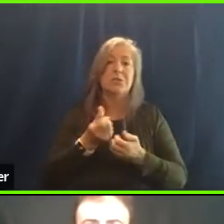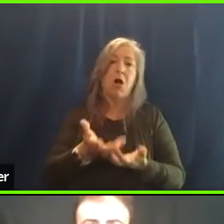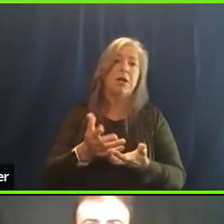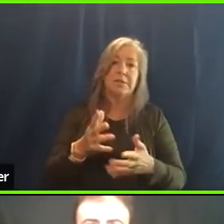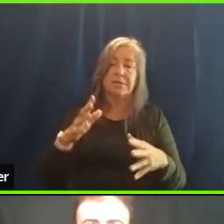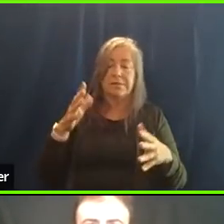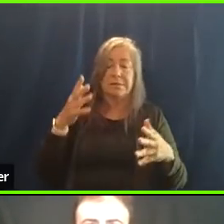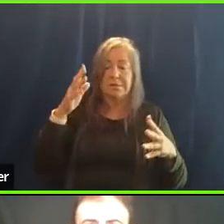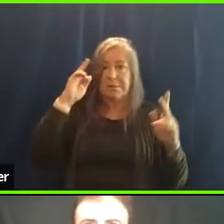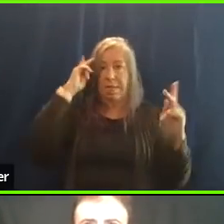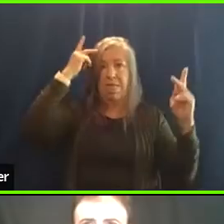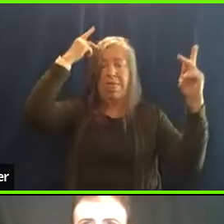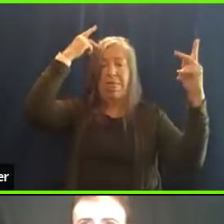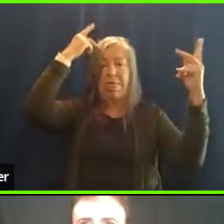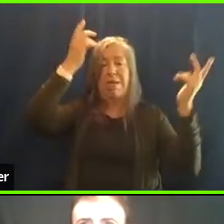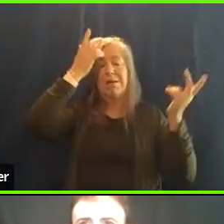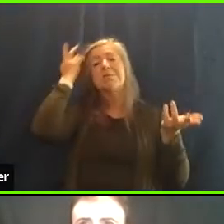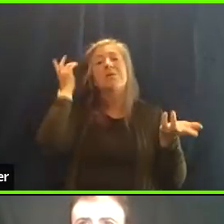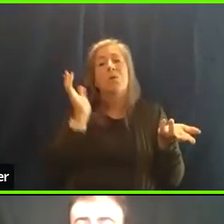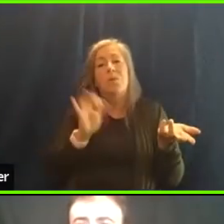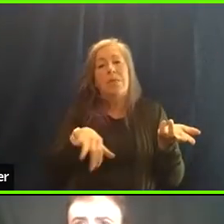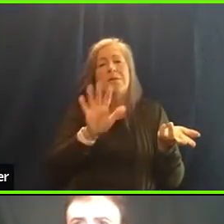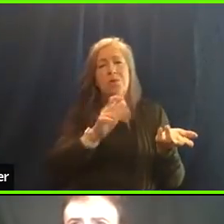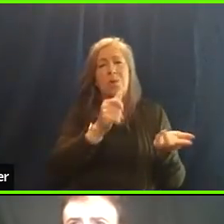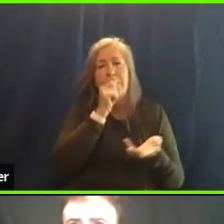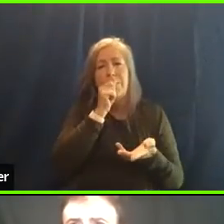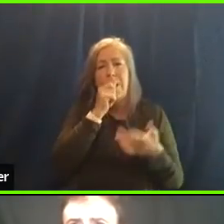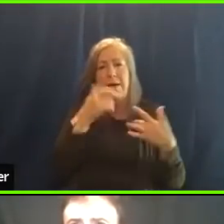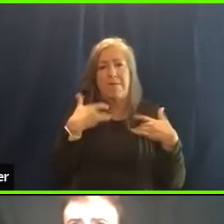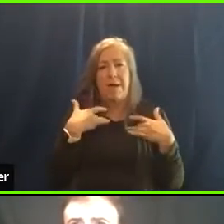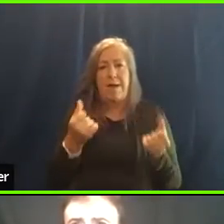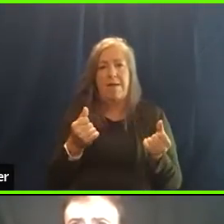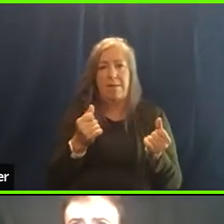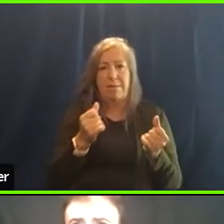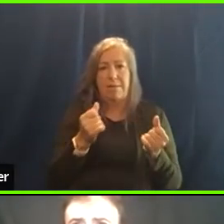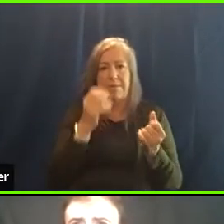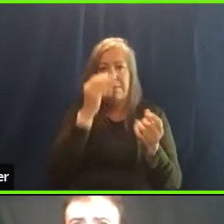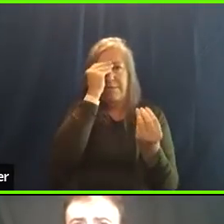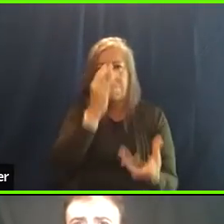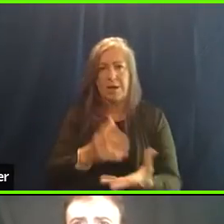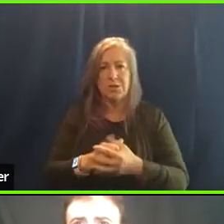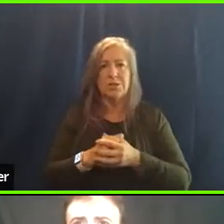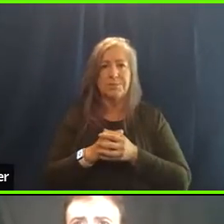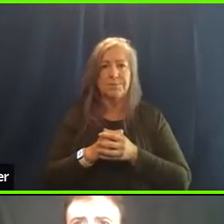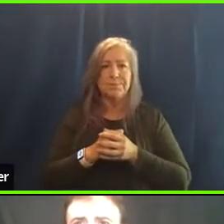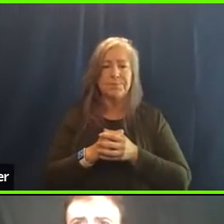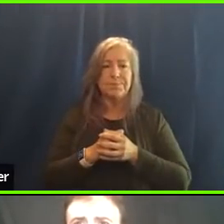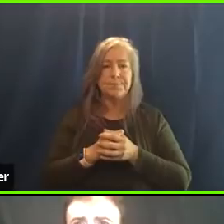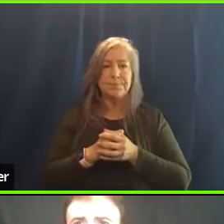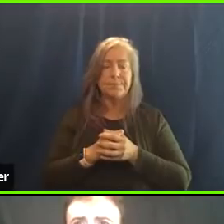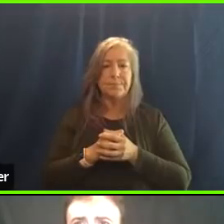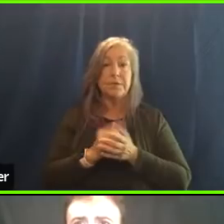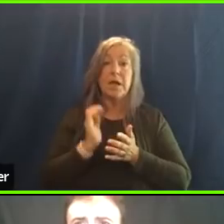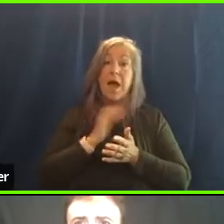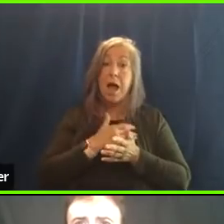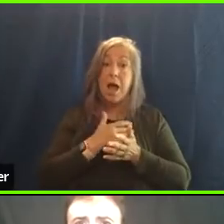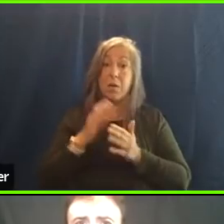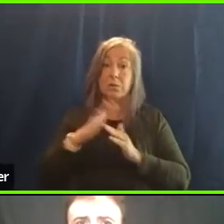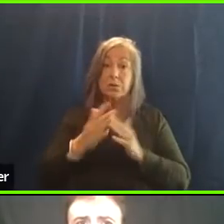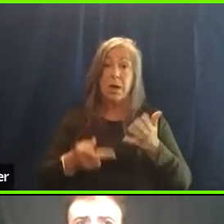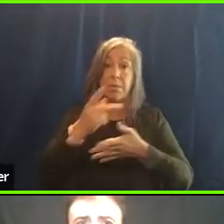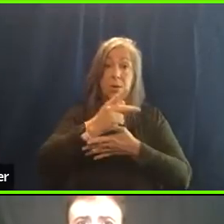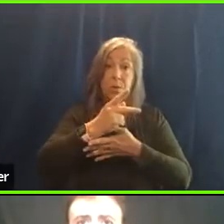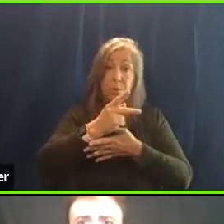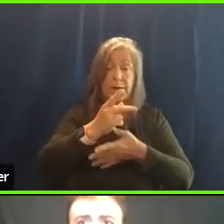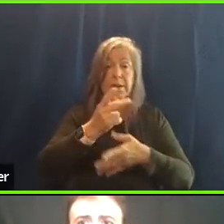own health information private. Our main priority is really just to keep us all safe and healthy. And